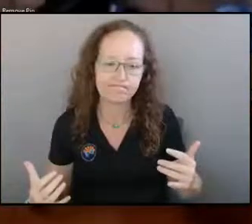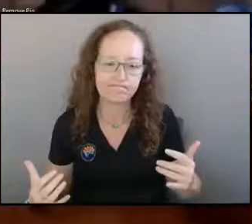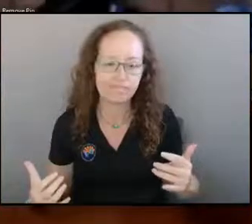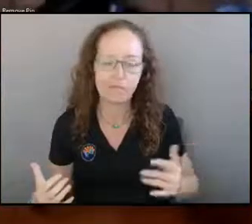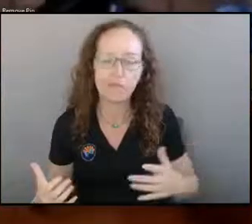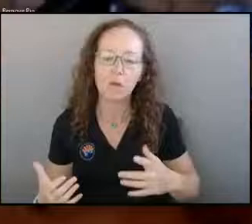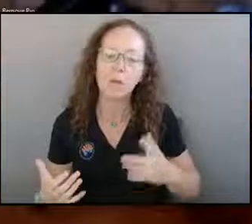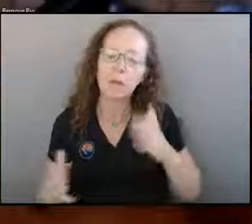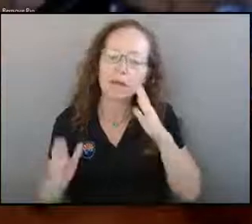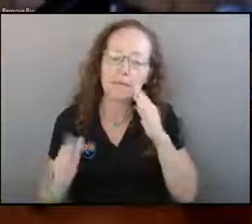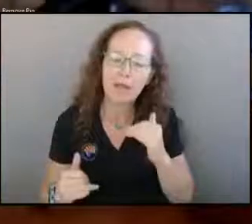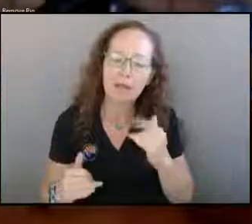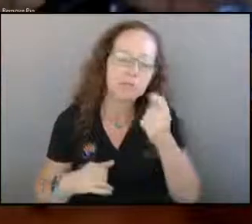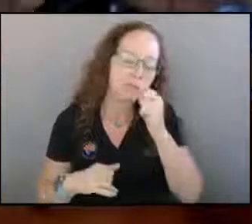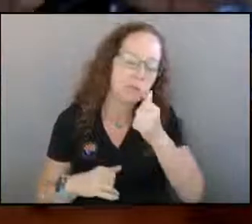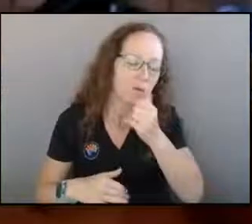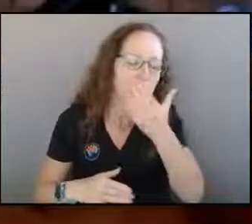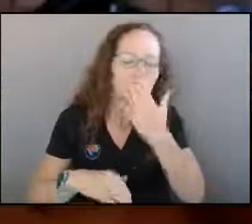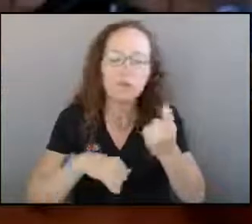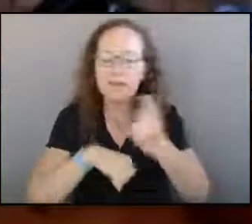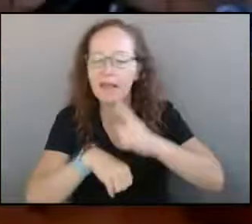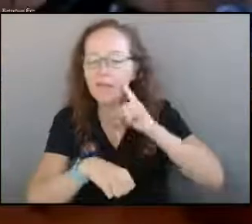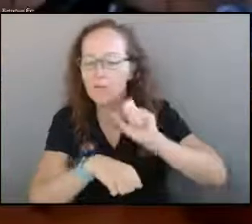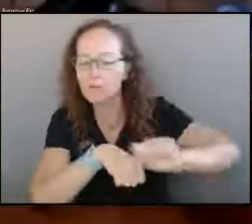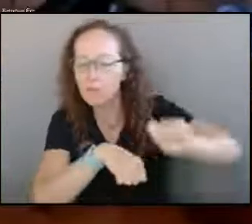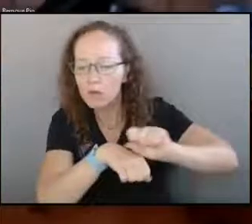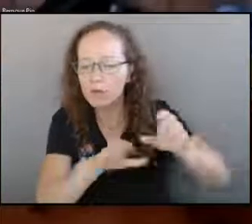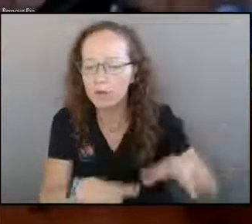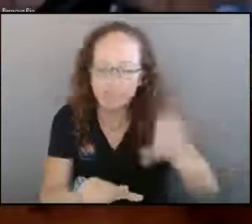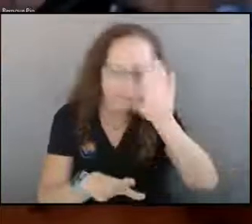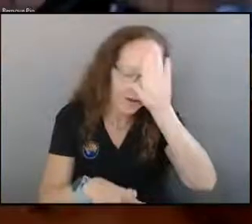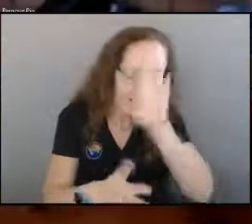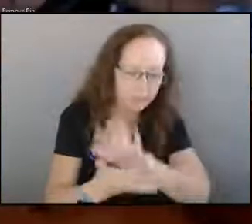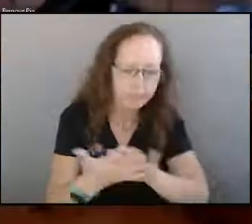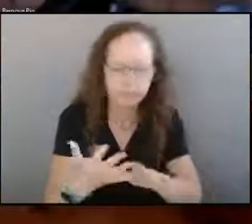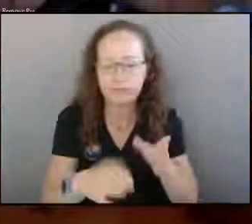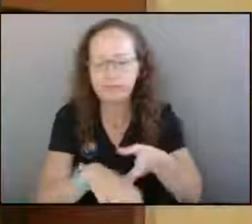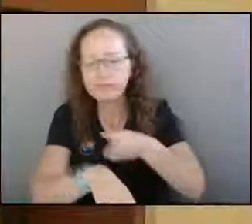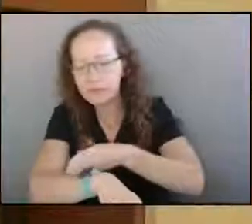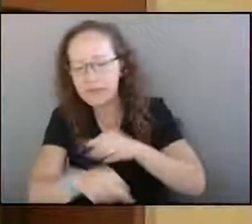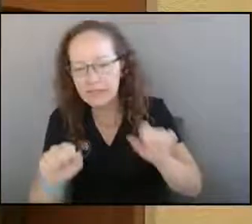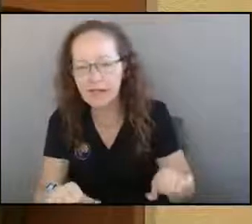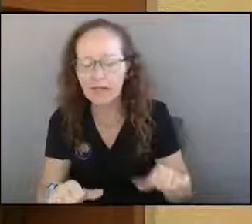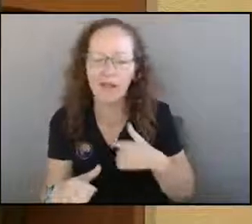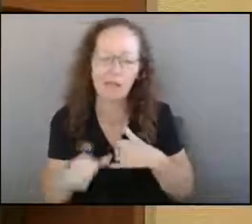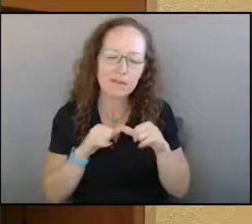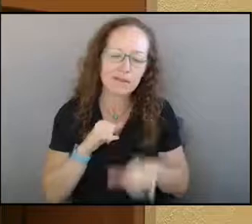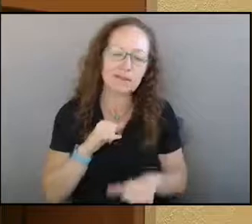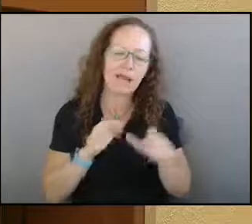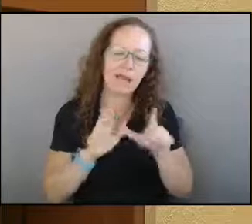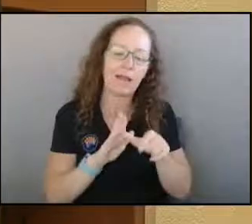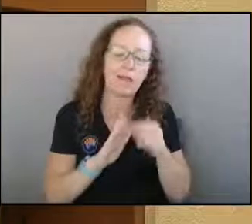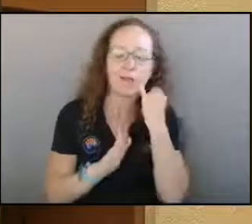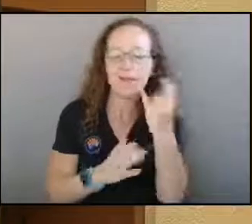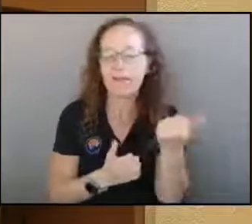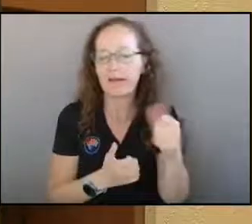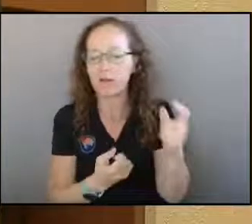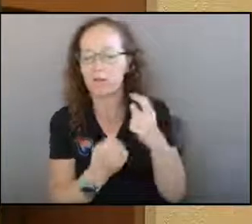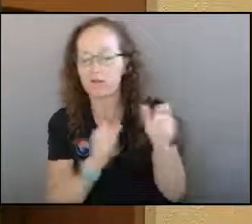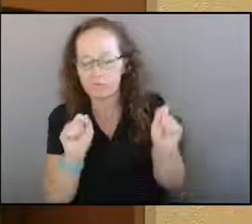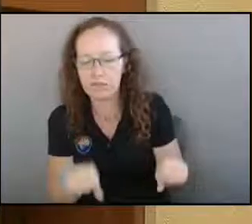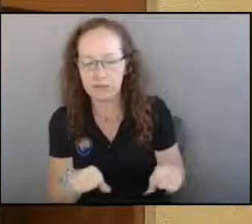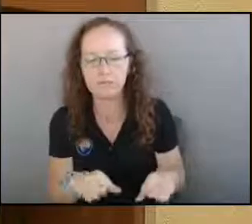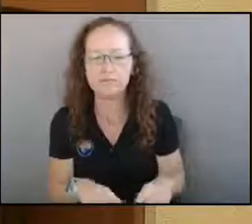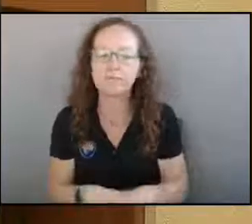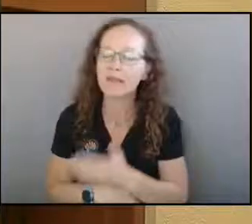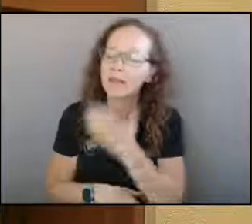for the crews and make some good progress out there. And I'll hang around for any questions you might have. Thank you. Thank you very much, Stuart. We